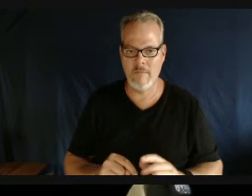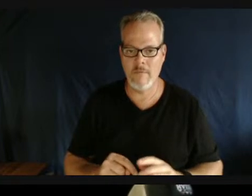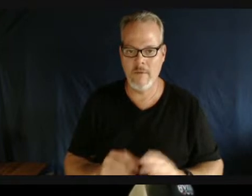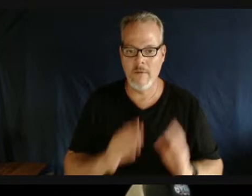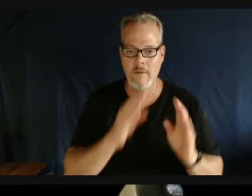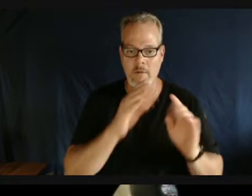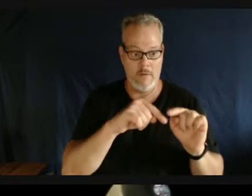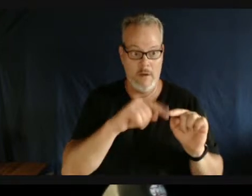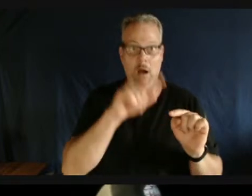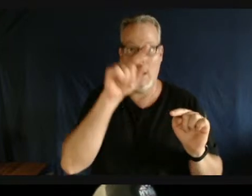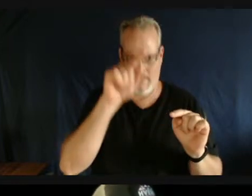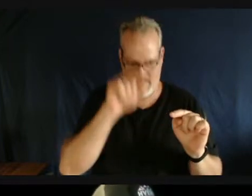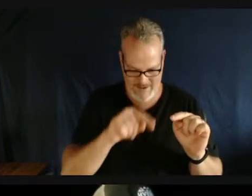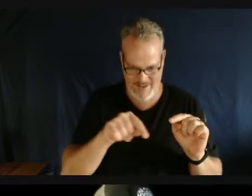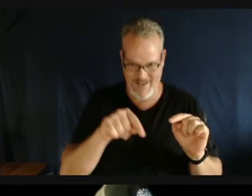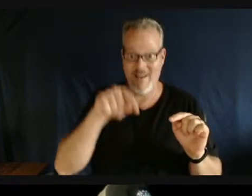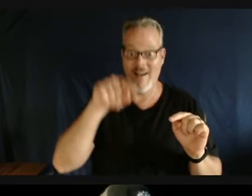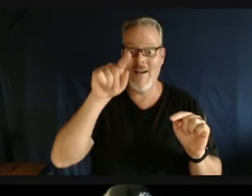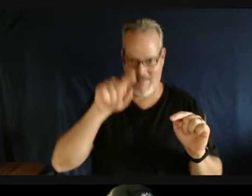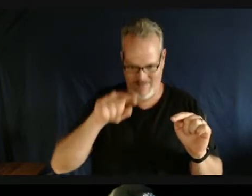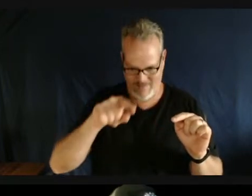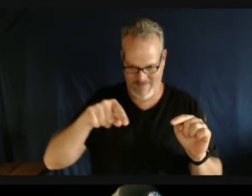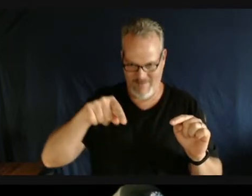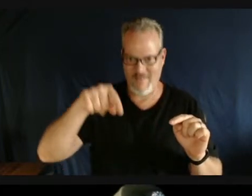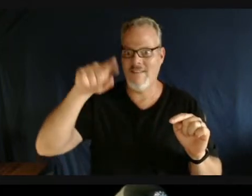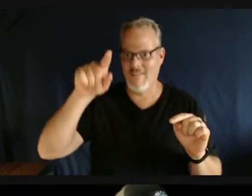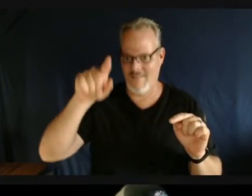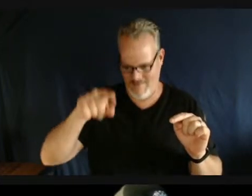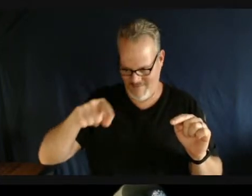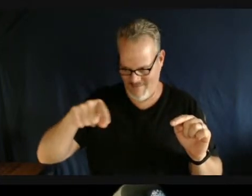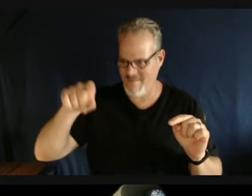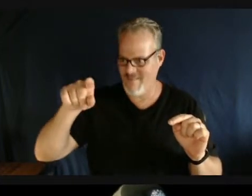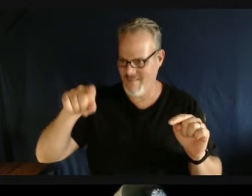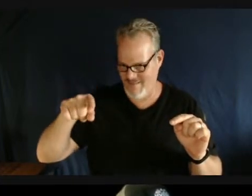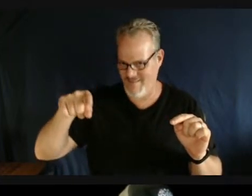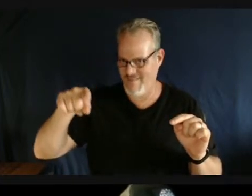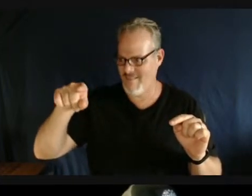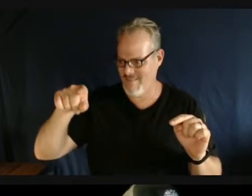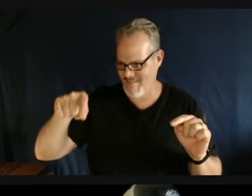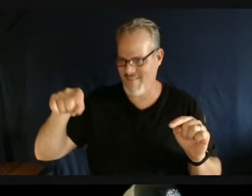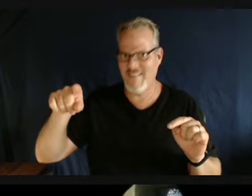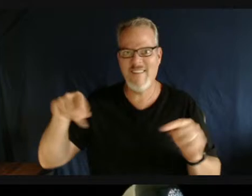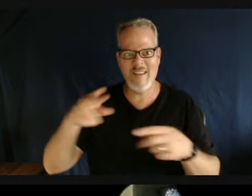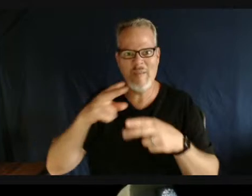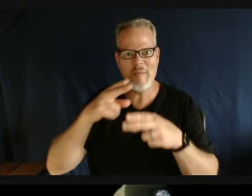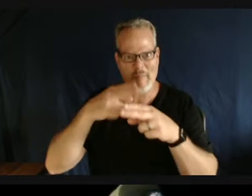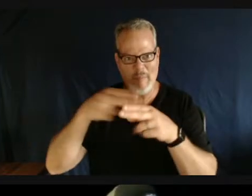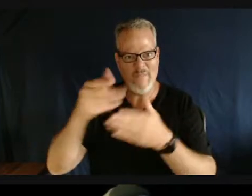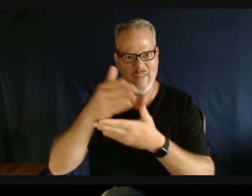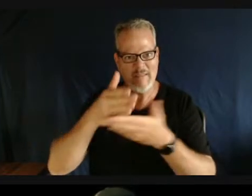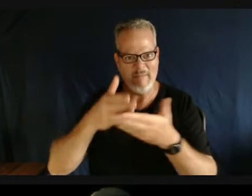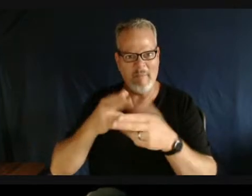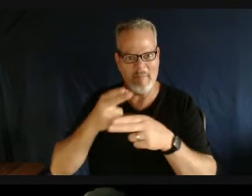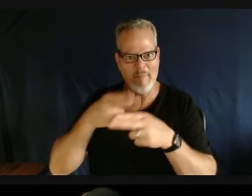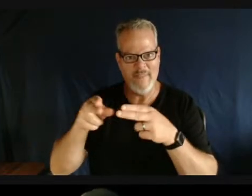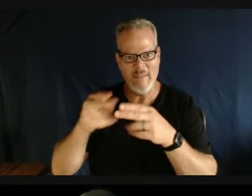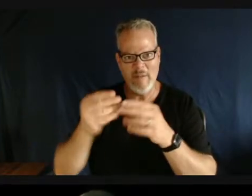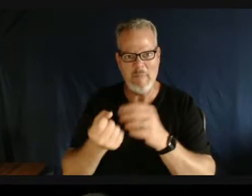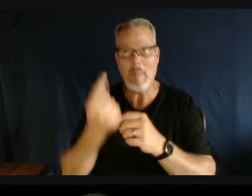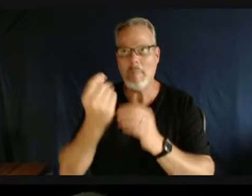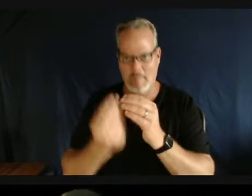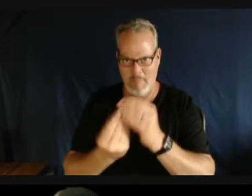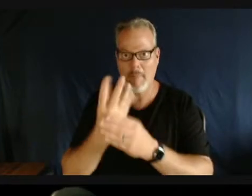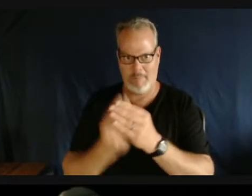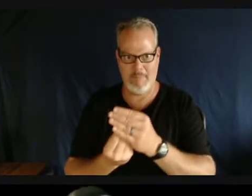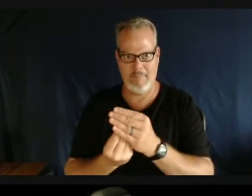up and down. Some of them say very brief spikes, which is a little bit different than what we've